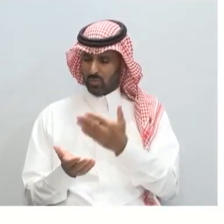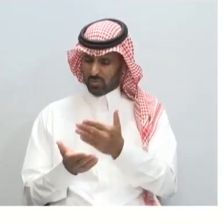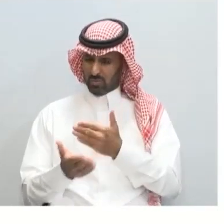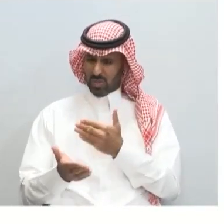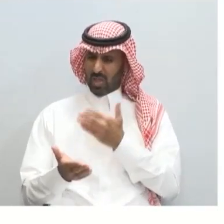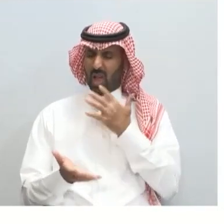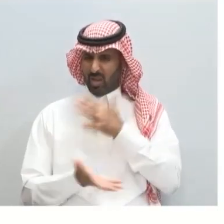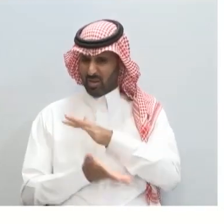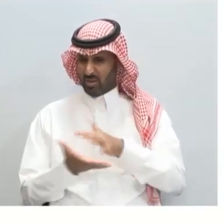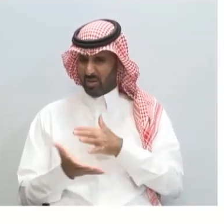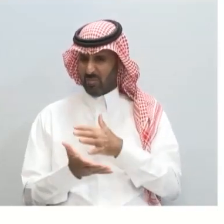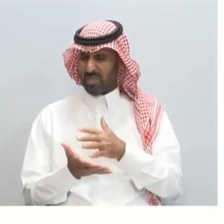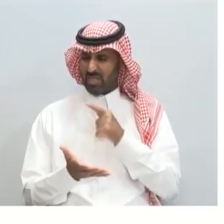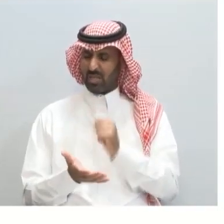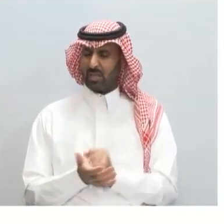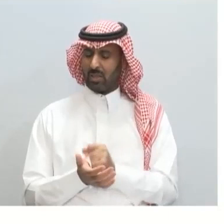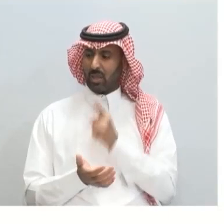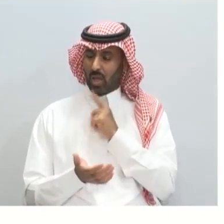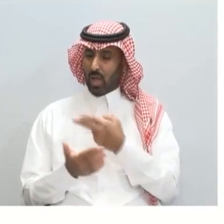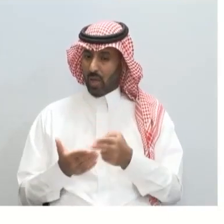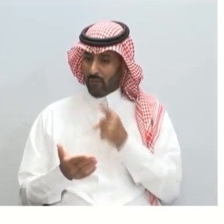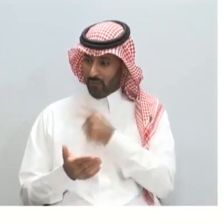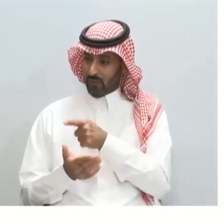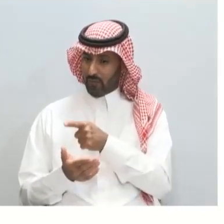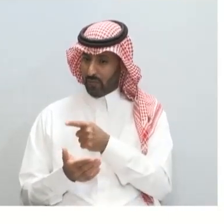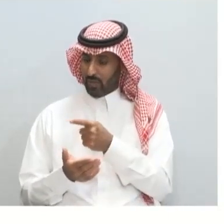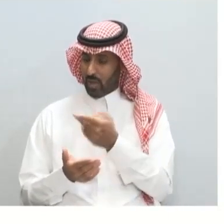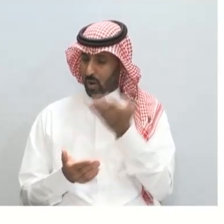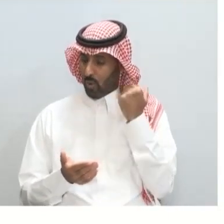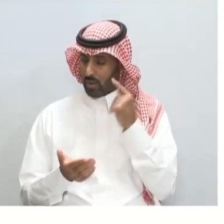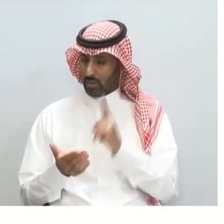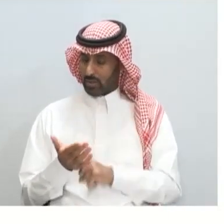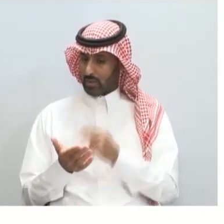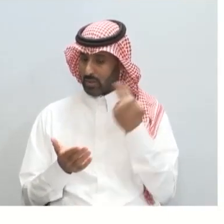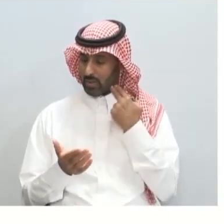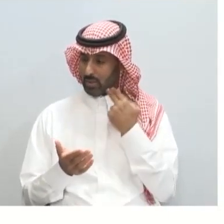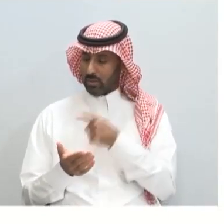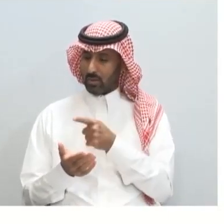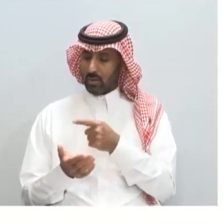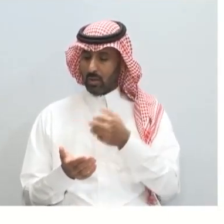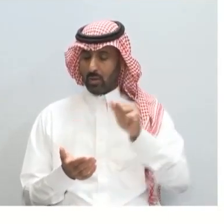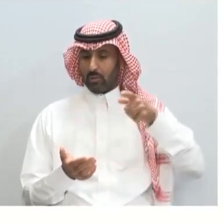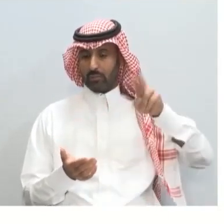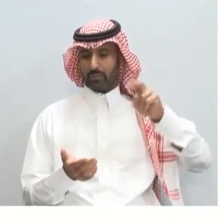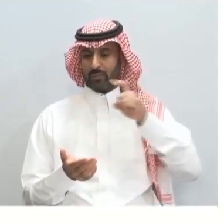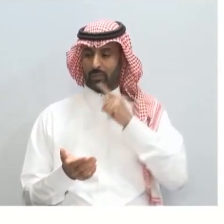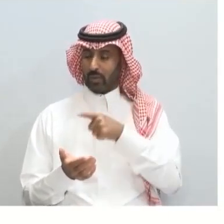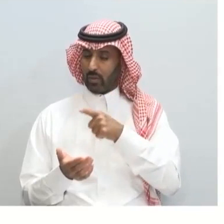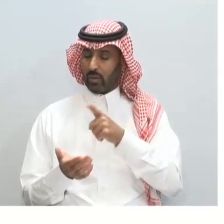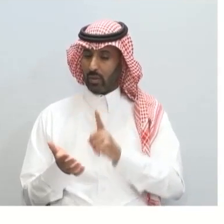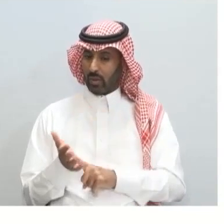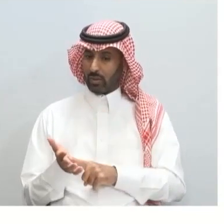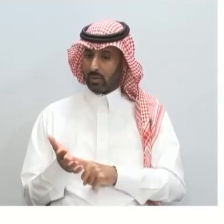hypothetical we're saying if Audra had been honest if she was honest if Audra had been